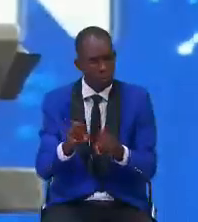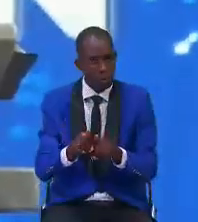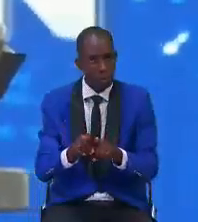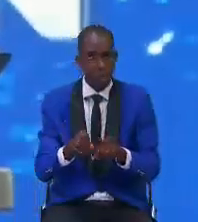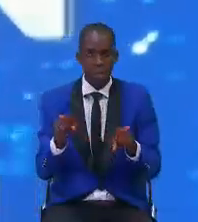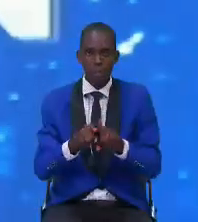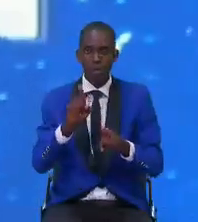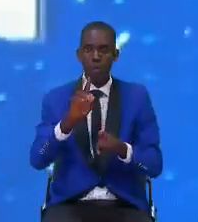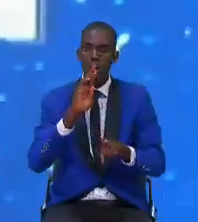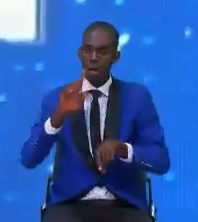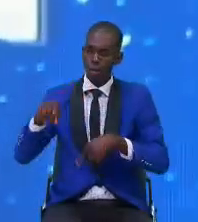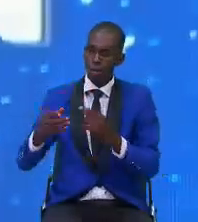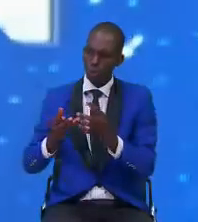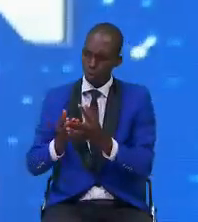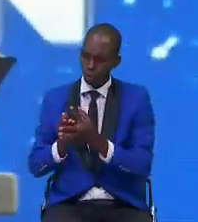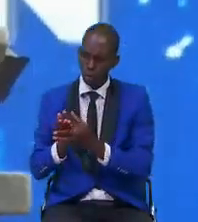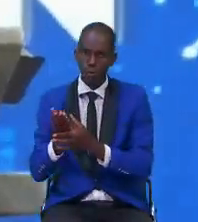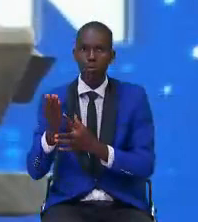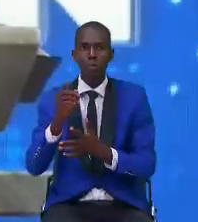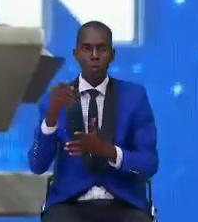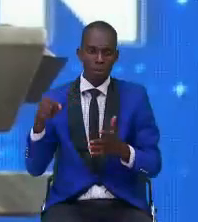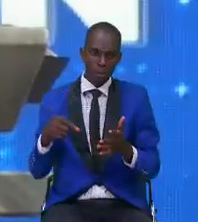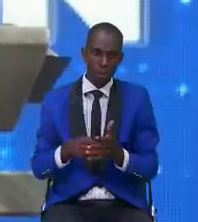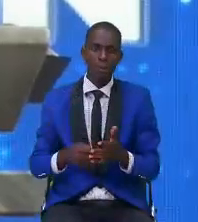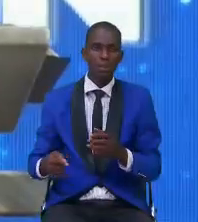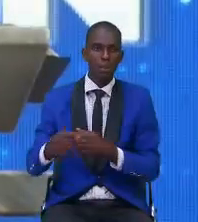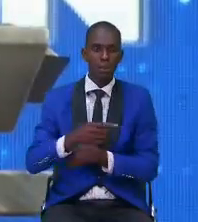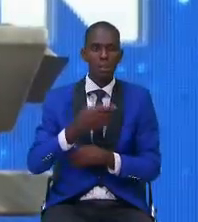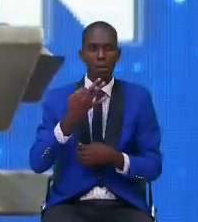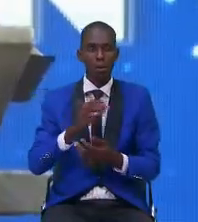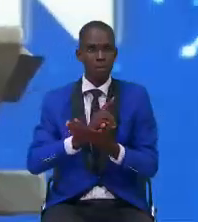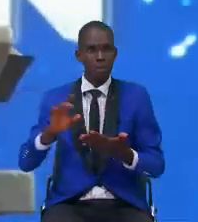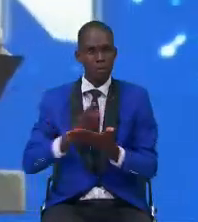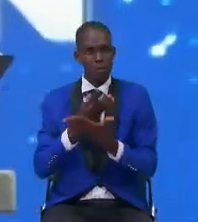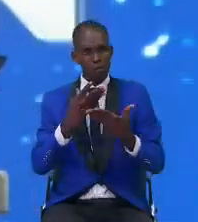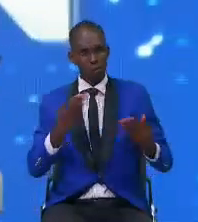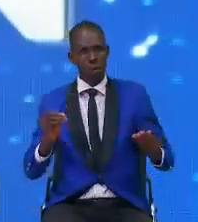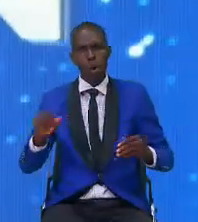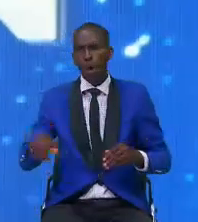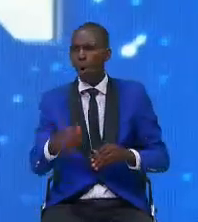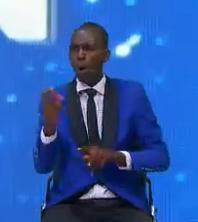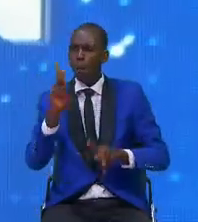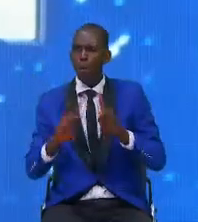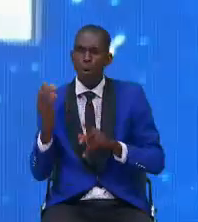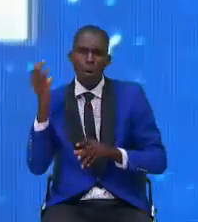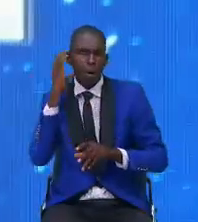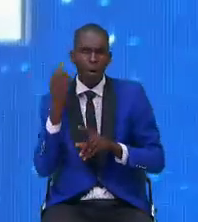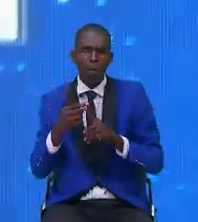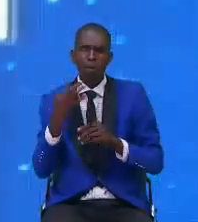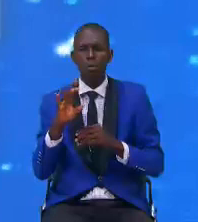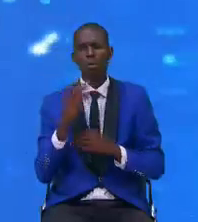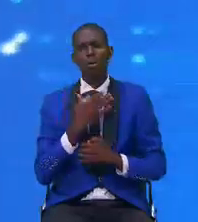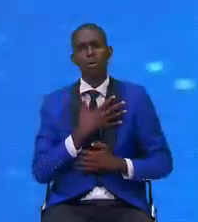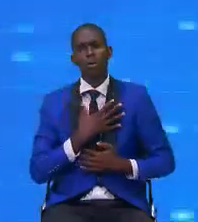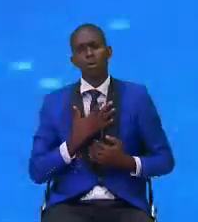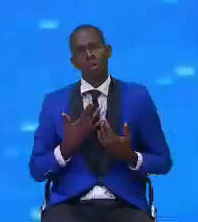going through the days of this divine solution crusade, and other people are repenting, other people are calling